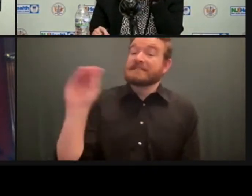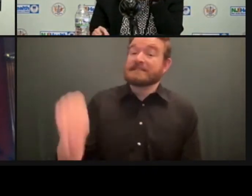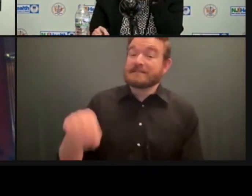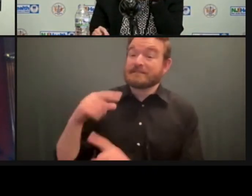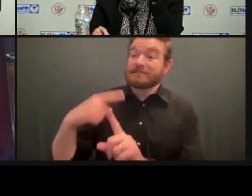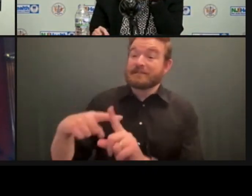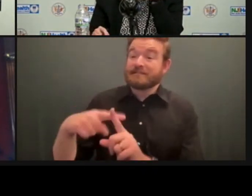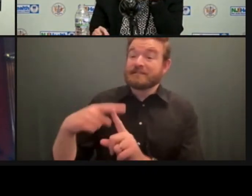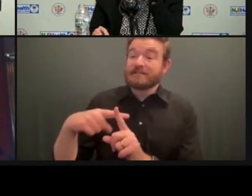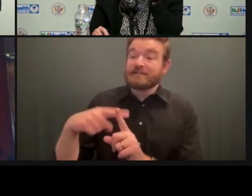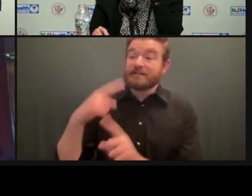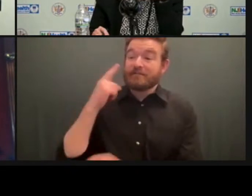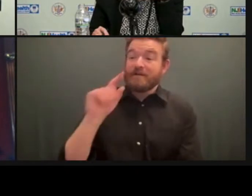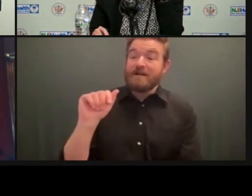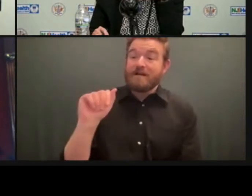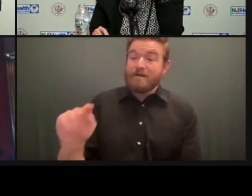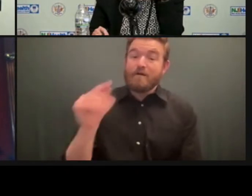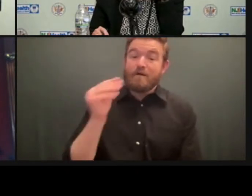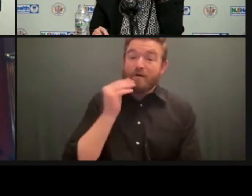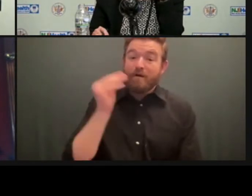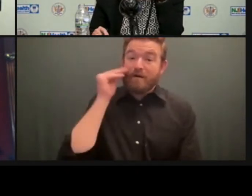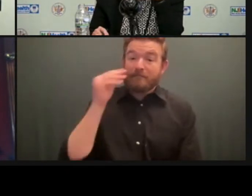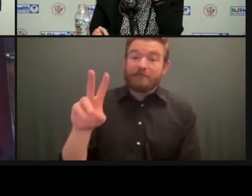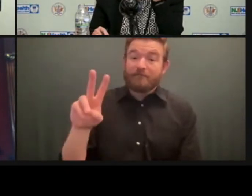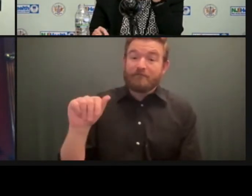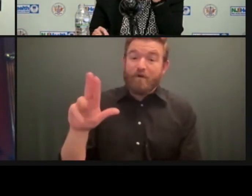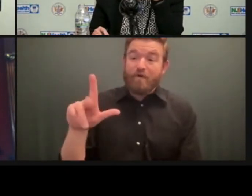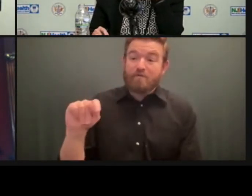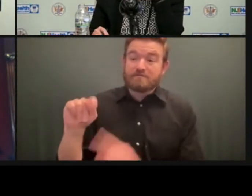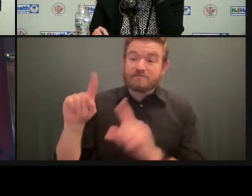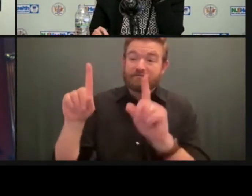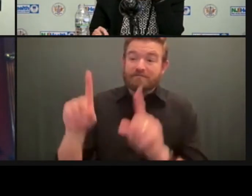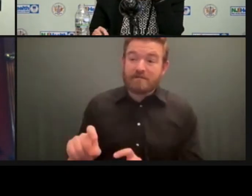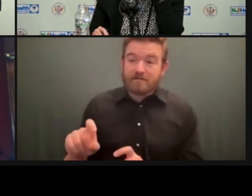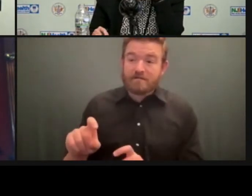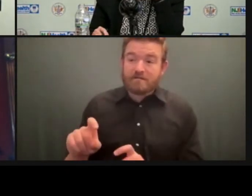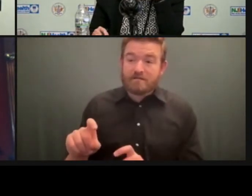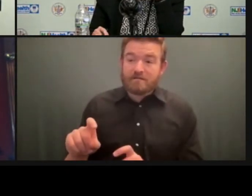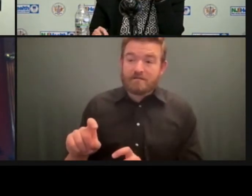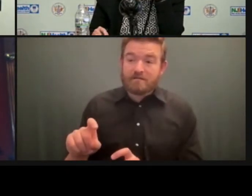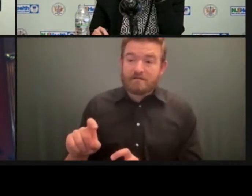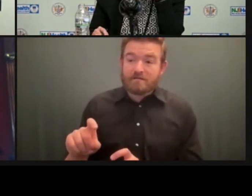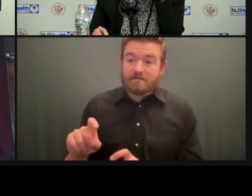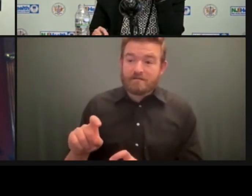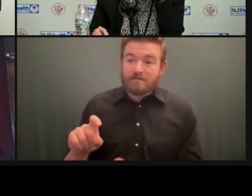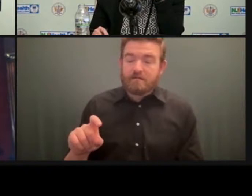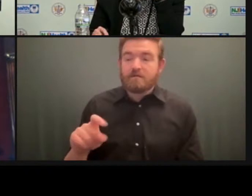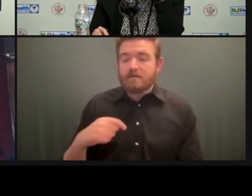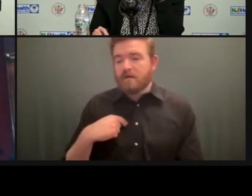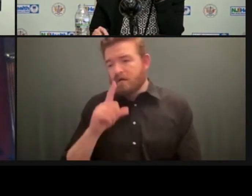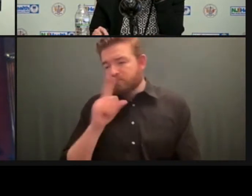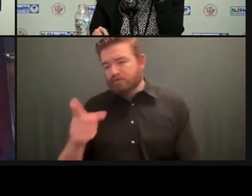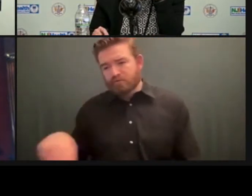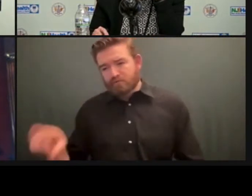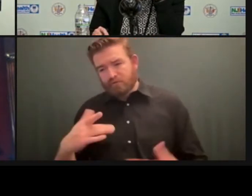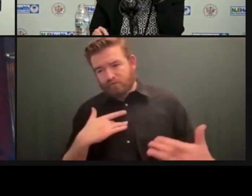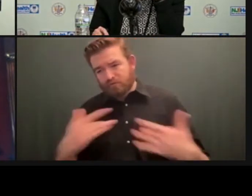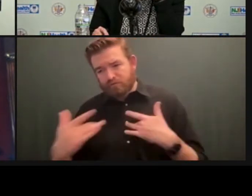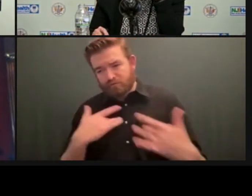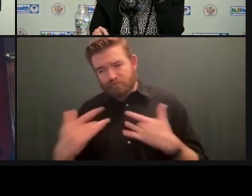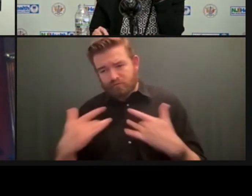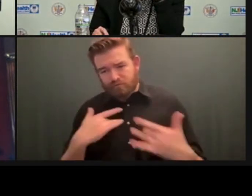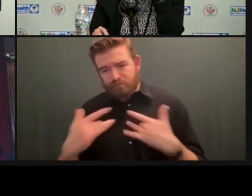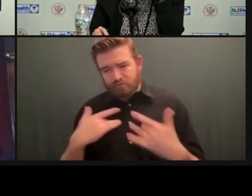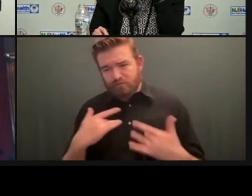test, you're probably not doing it for the fun of it. You're probably doing it because you've got some amount of concern, and your level of positivity is at least what